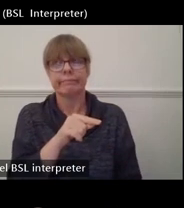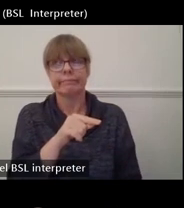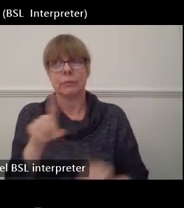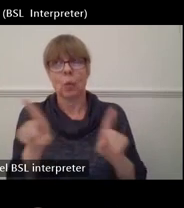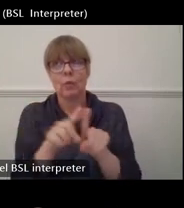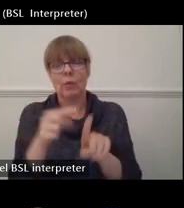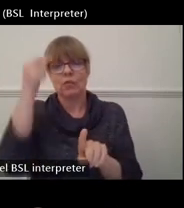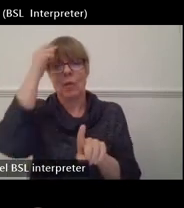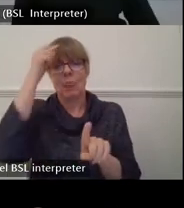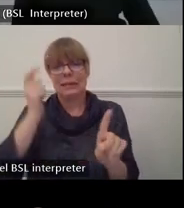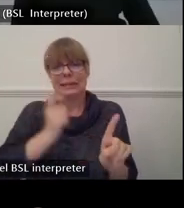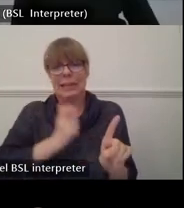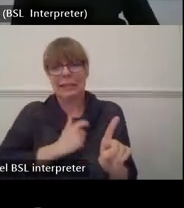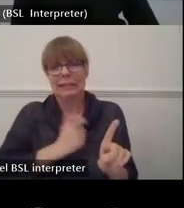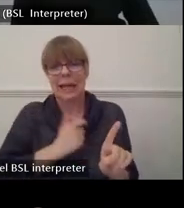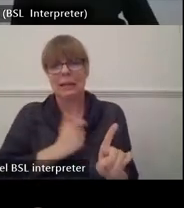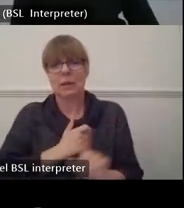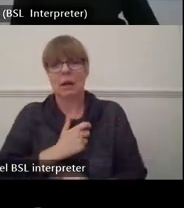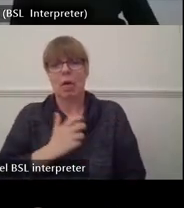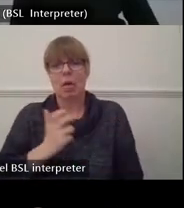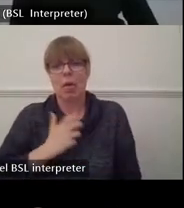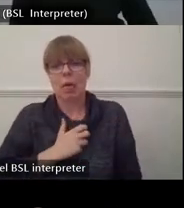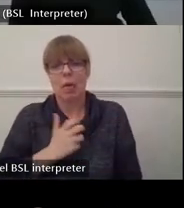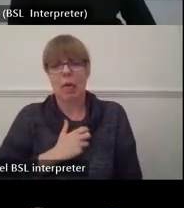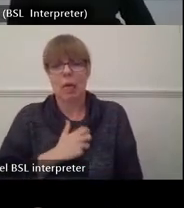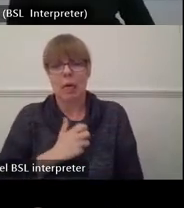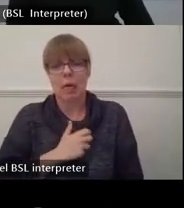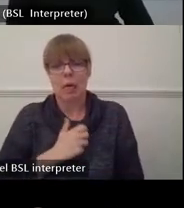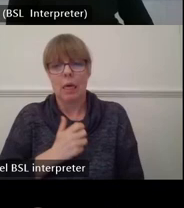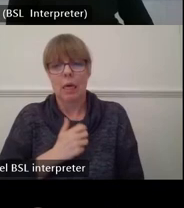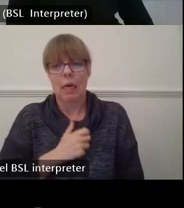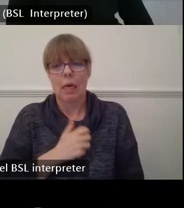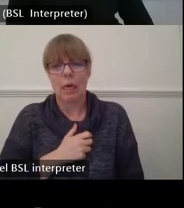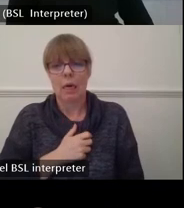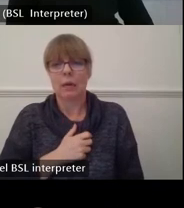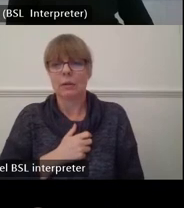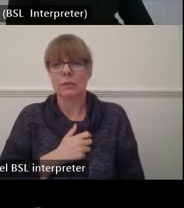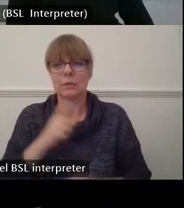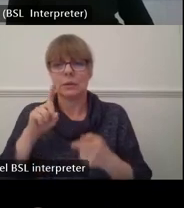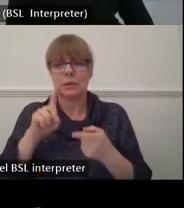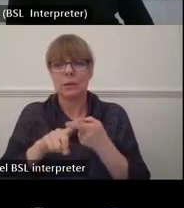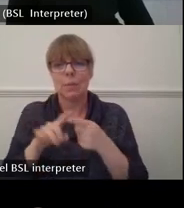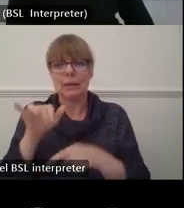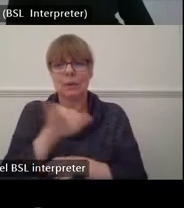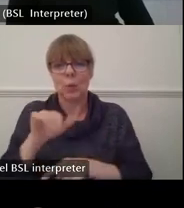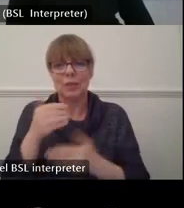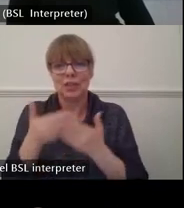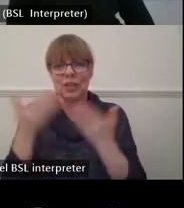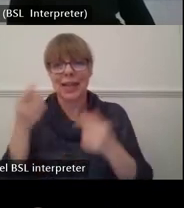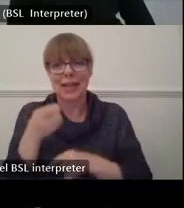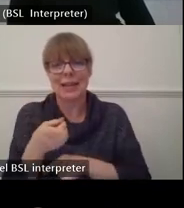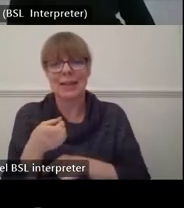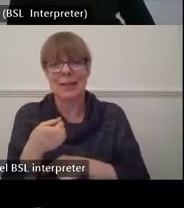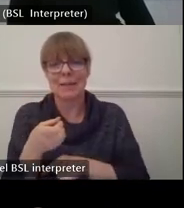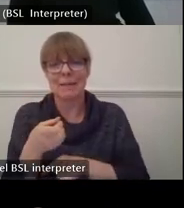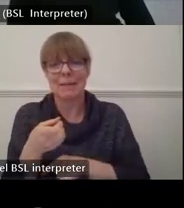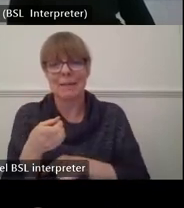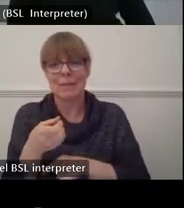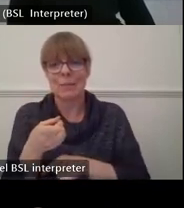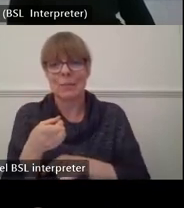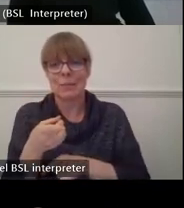and apprehension is so fundamentally different on a day that I wake up and I'm going to volunteer for Group A